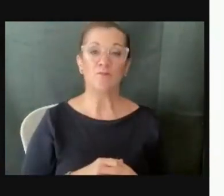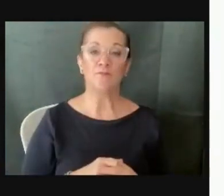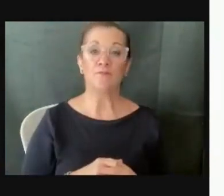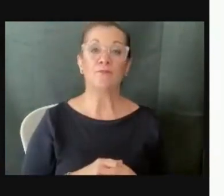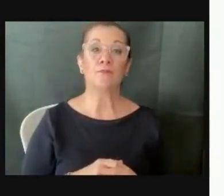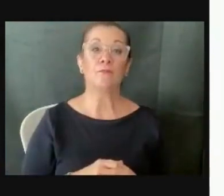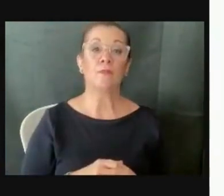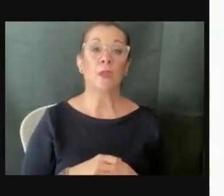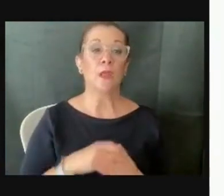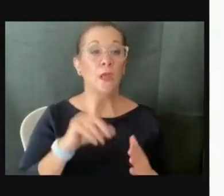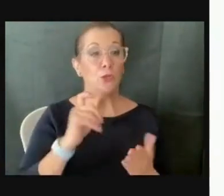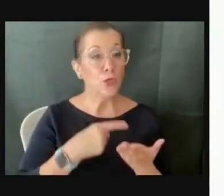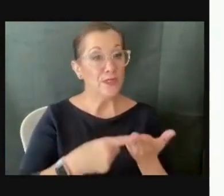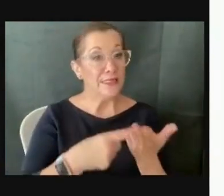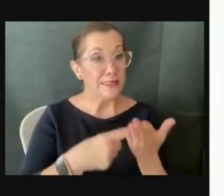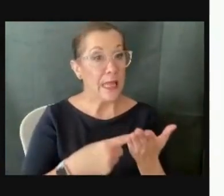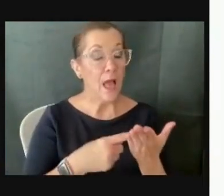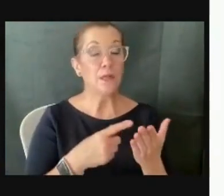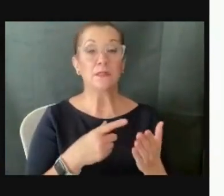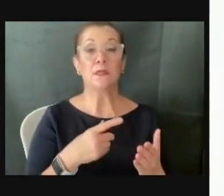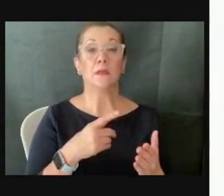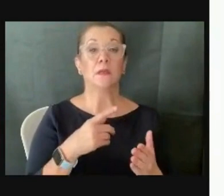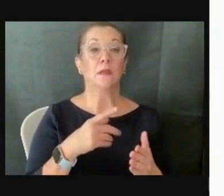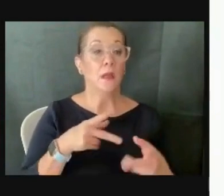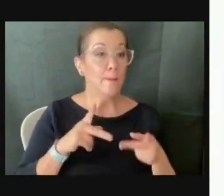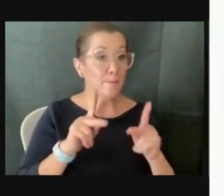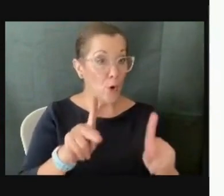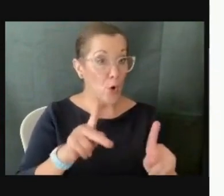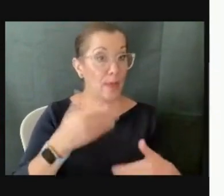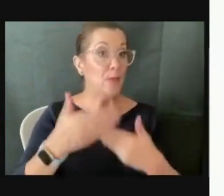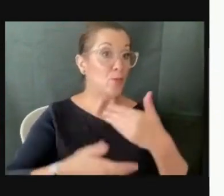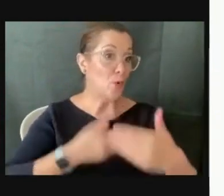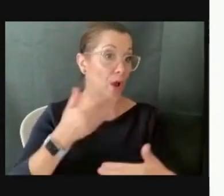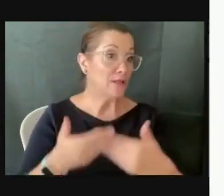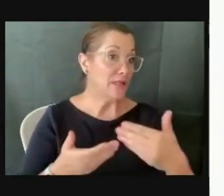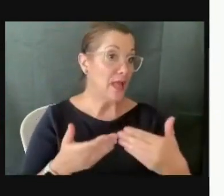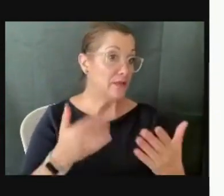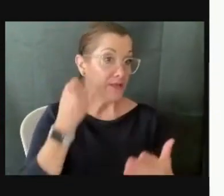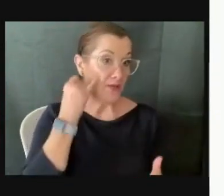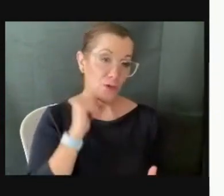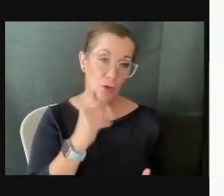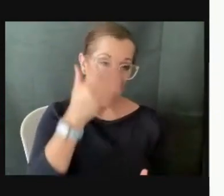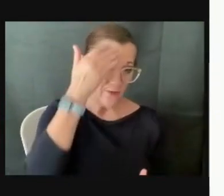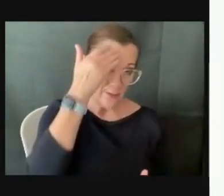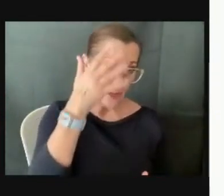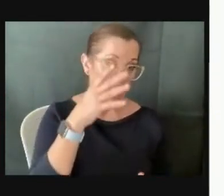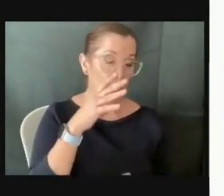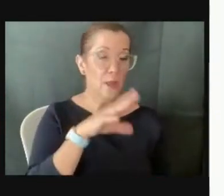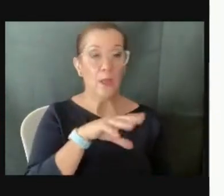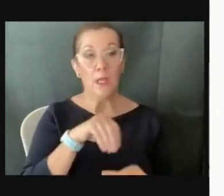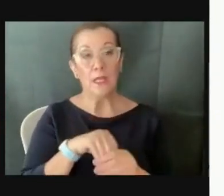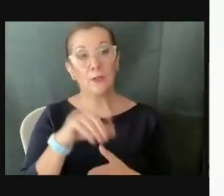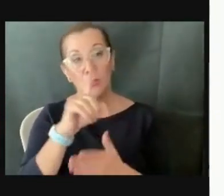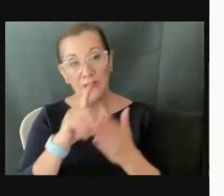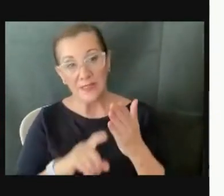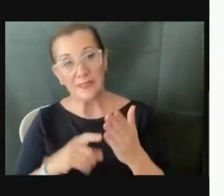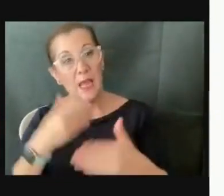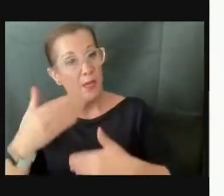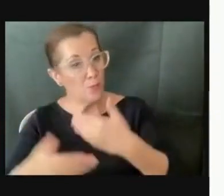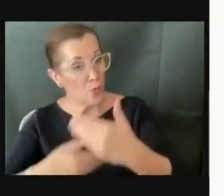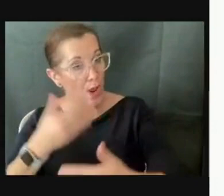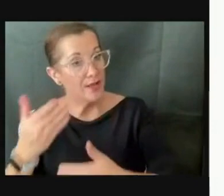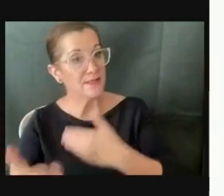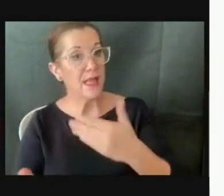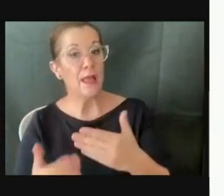should discuss with you what the permit process is if you're not familiar, including the design process too, and